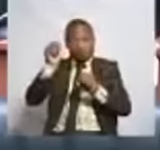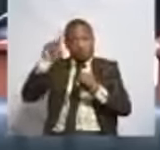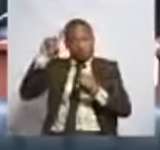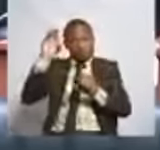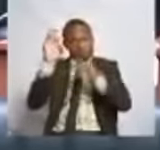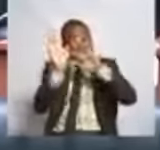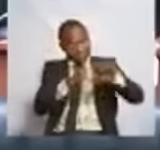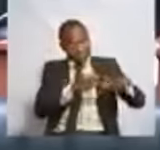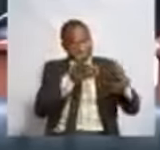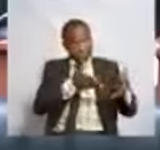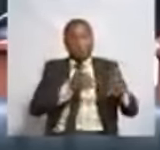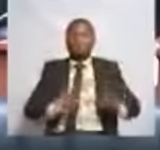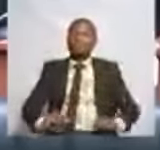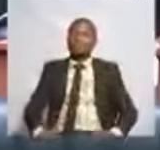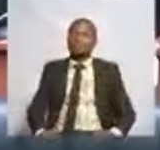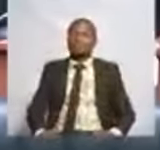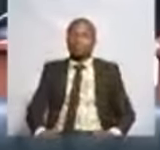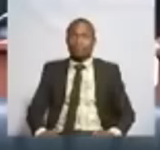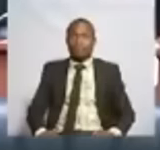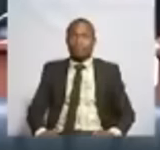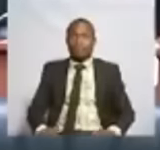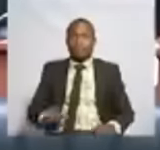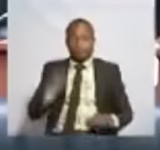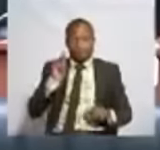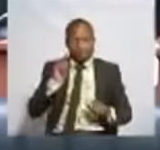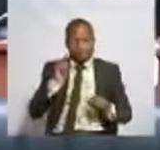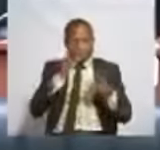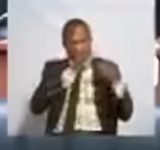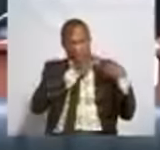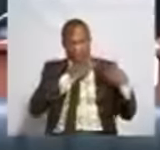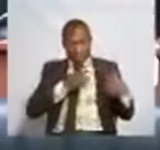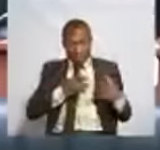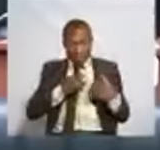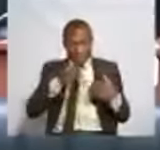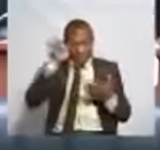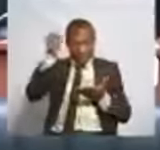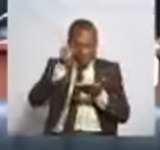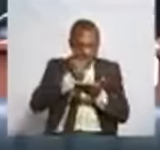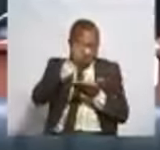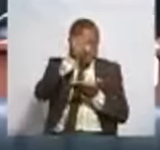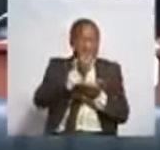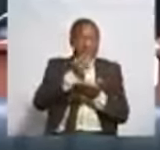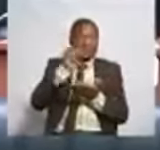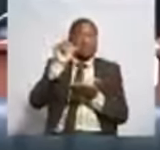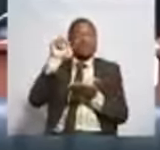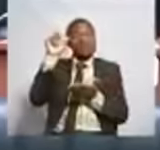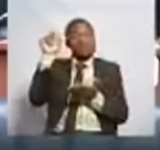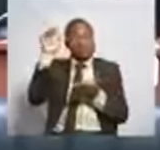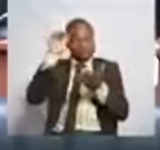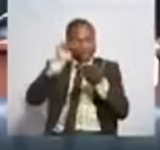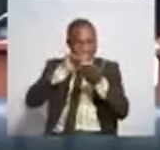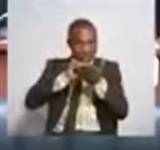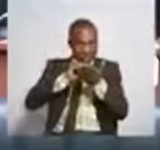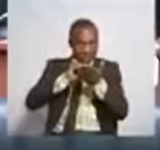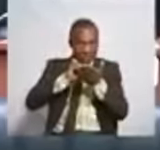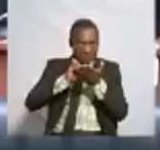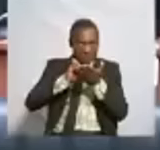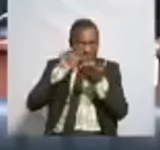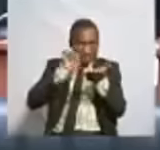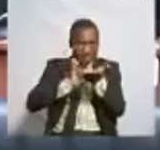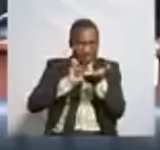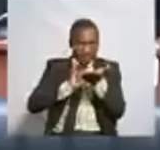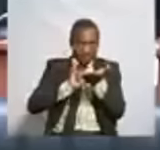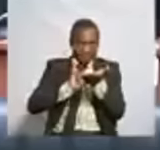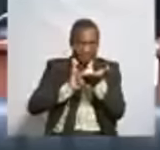here. The act of employing 11,000 nurses within 10 months of being in